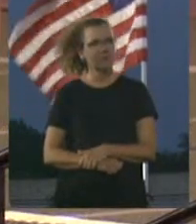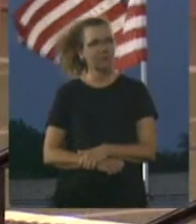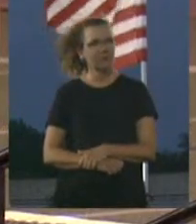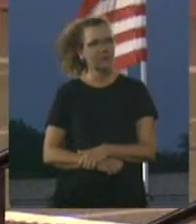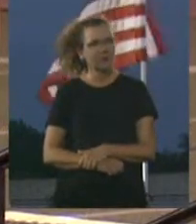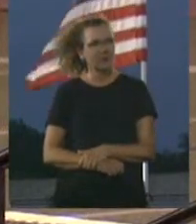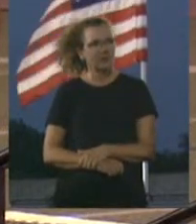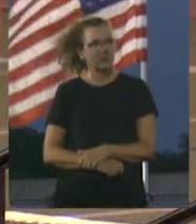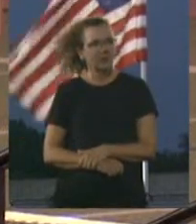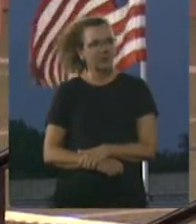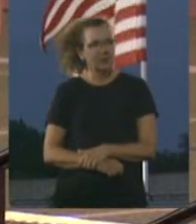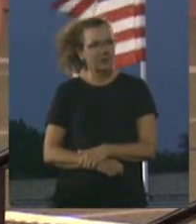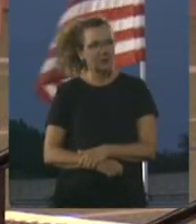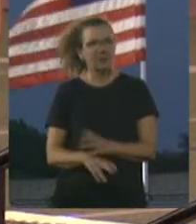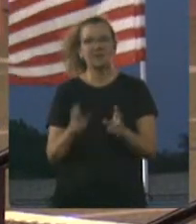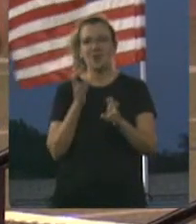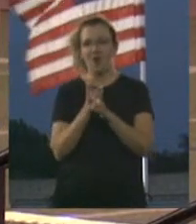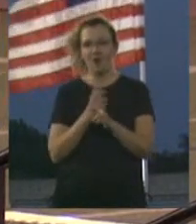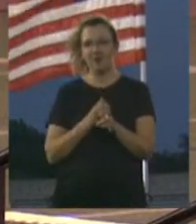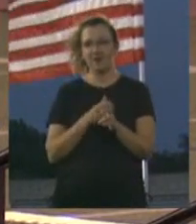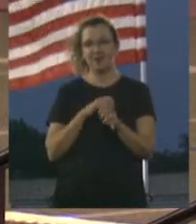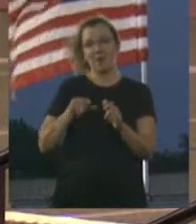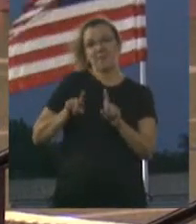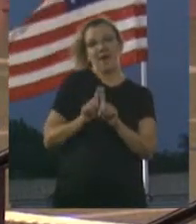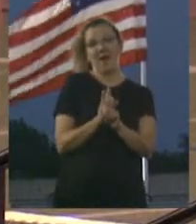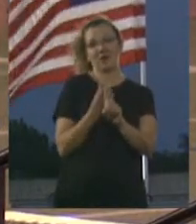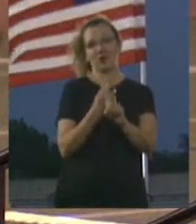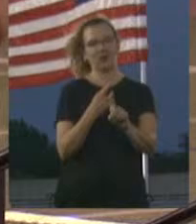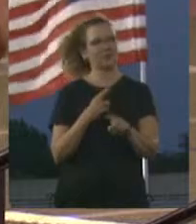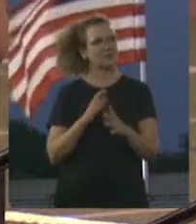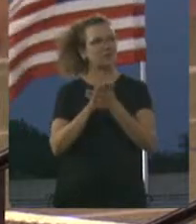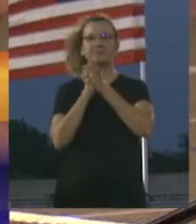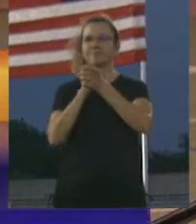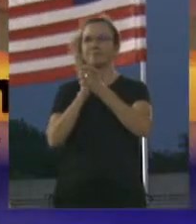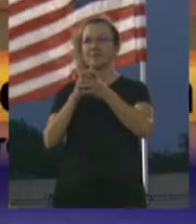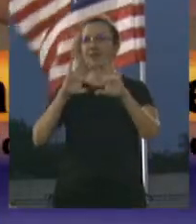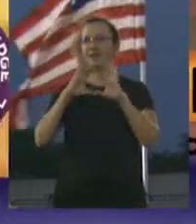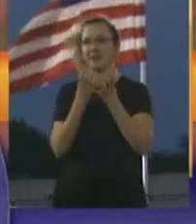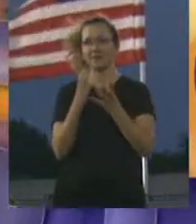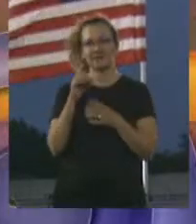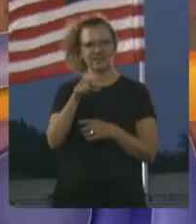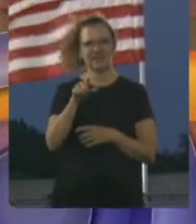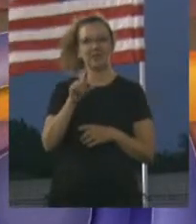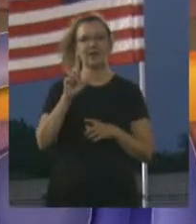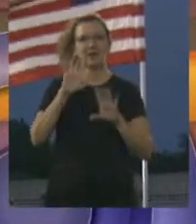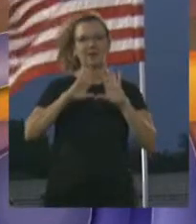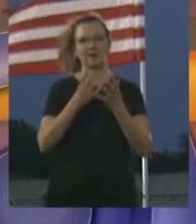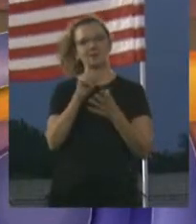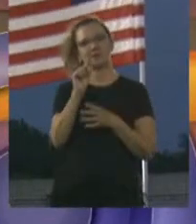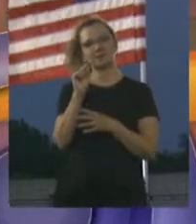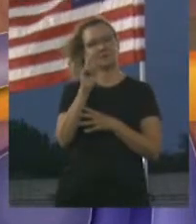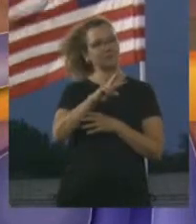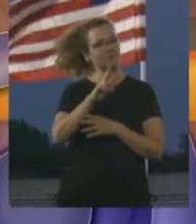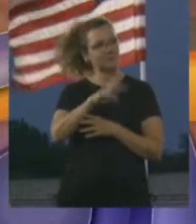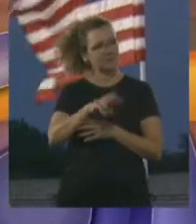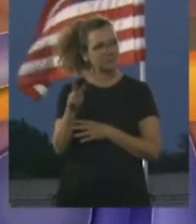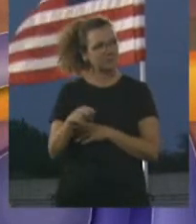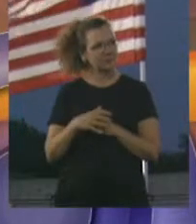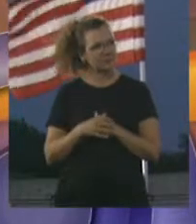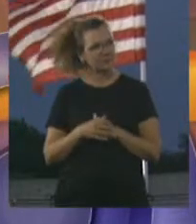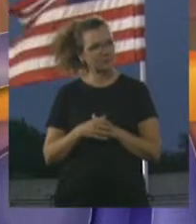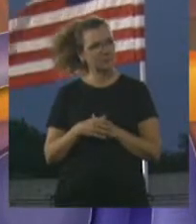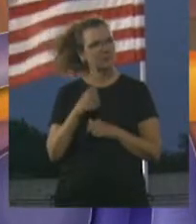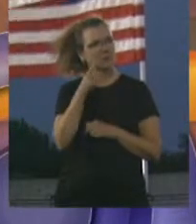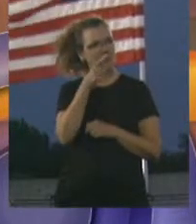That's a hard act to follow. That was wonderful. Congratulations, Brackenridge High School class of 2020. You did it.